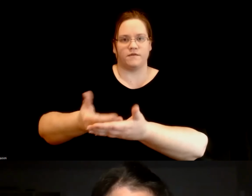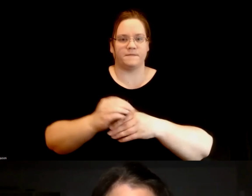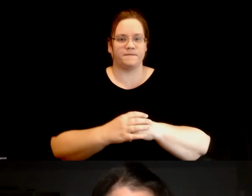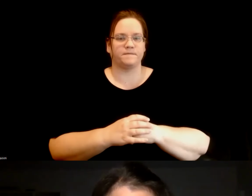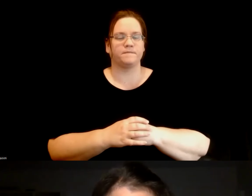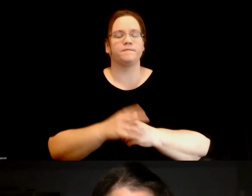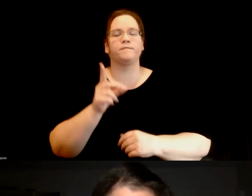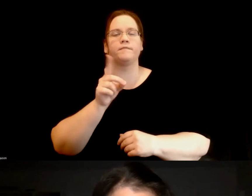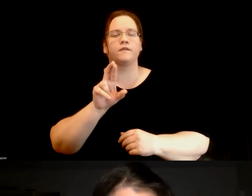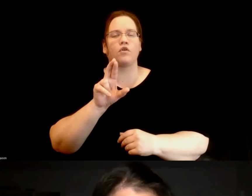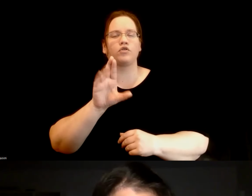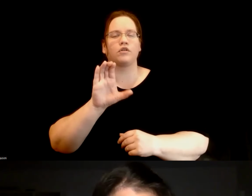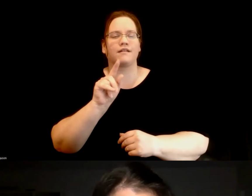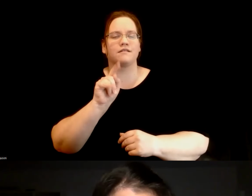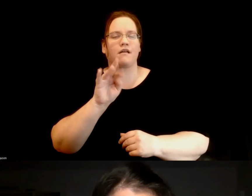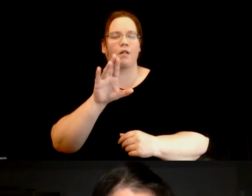think it's,